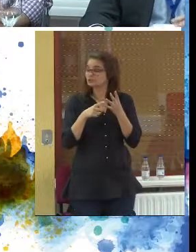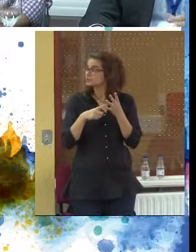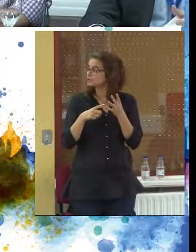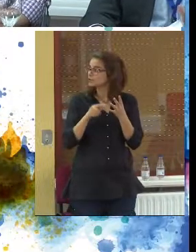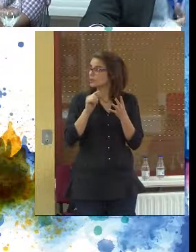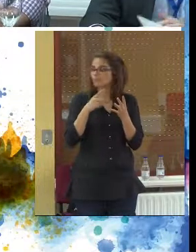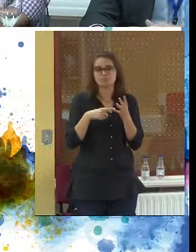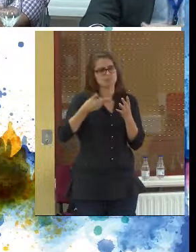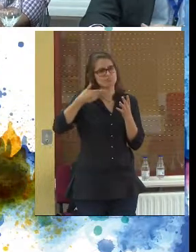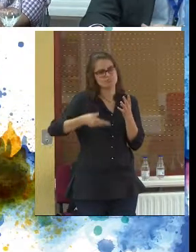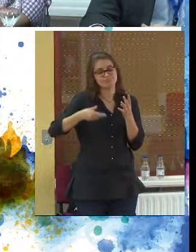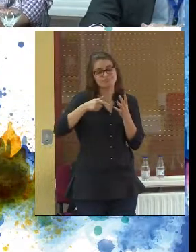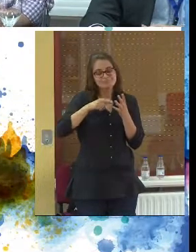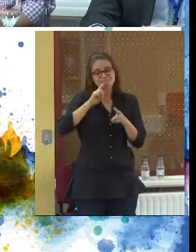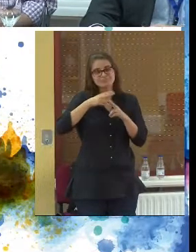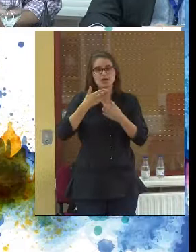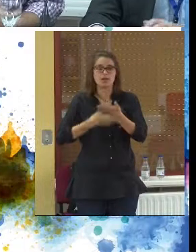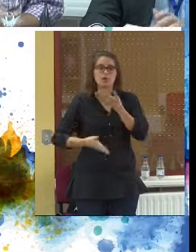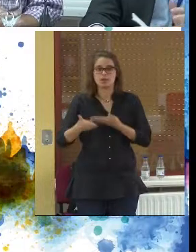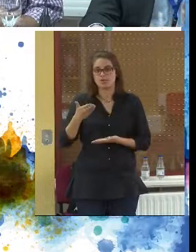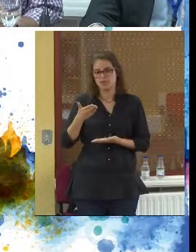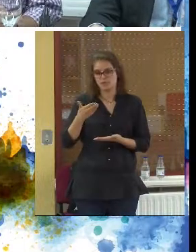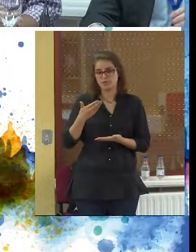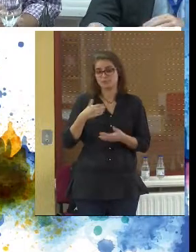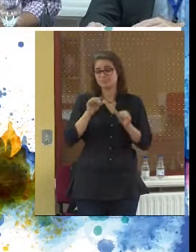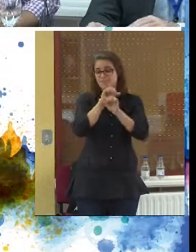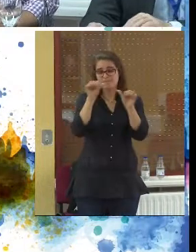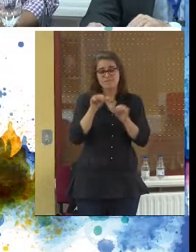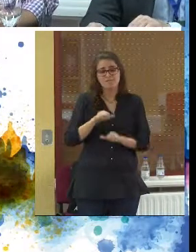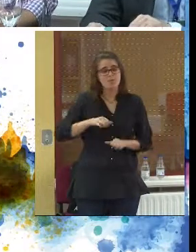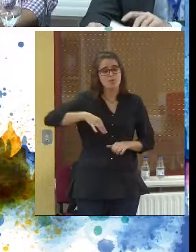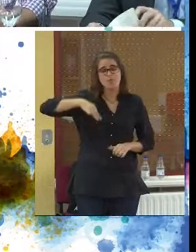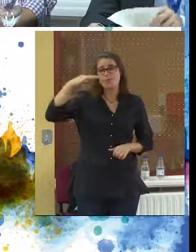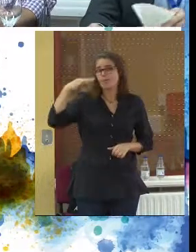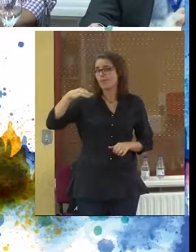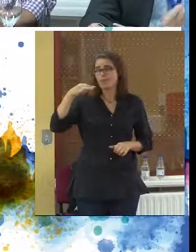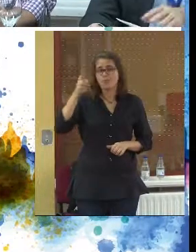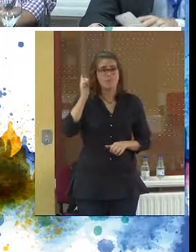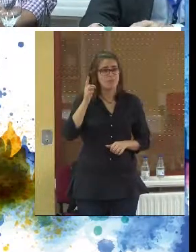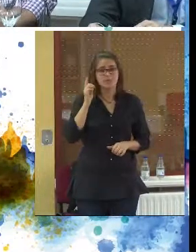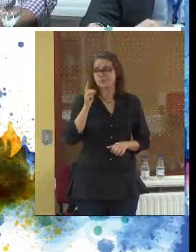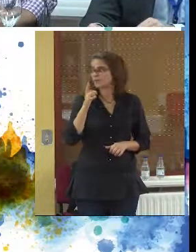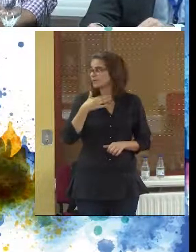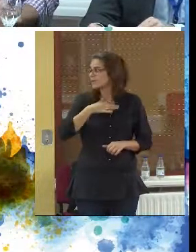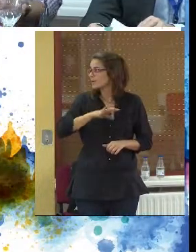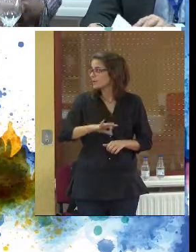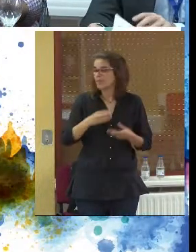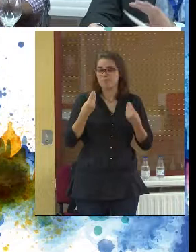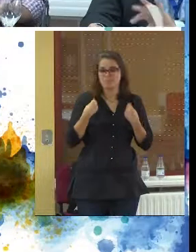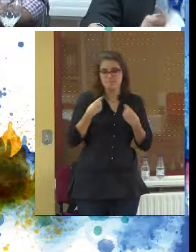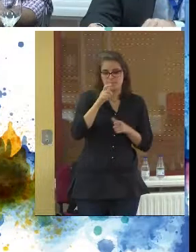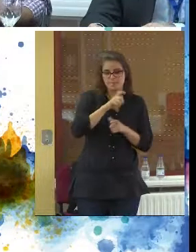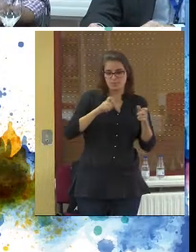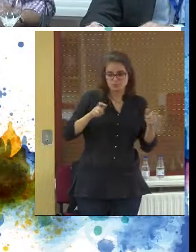mind the next point, which is collaboration. The only way that we can do this and make it